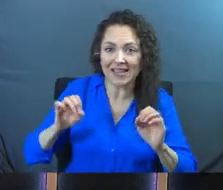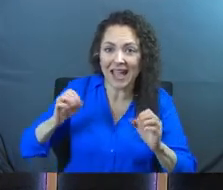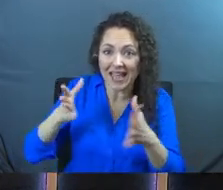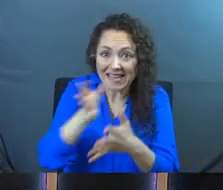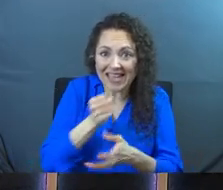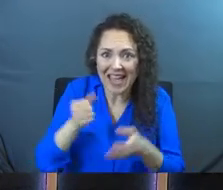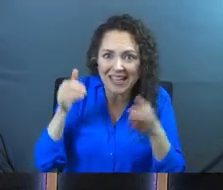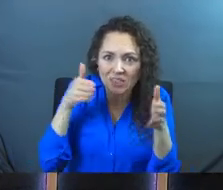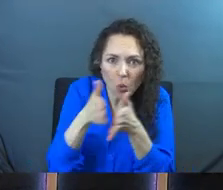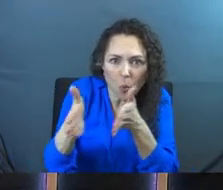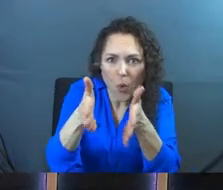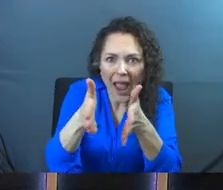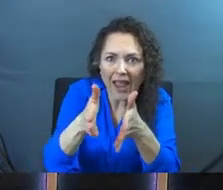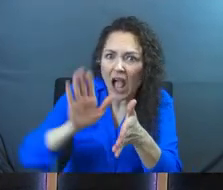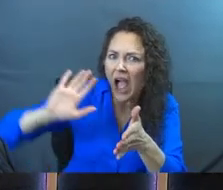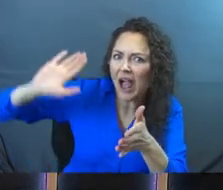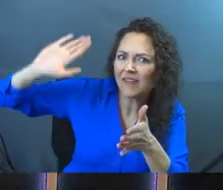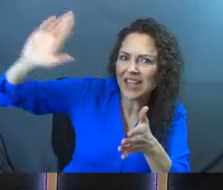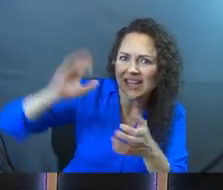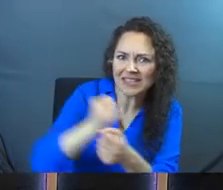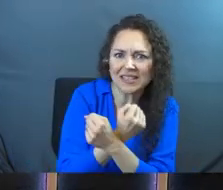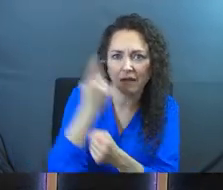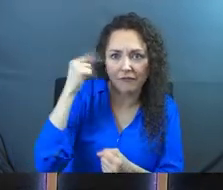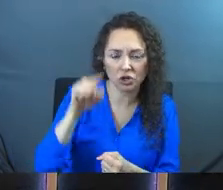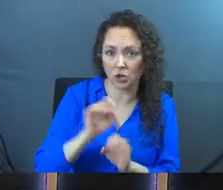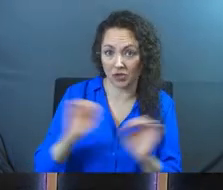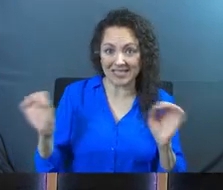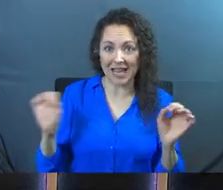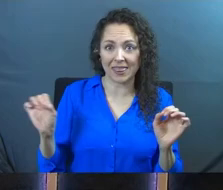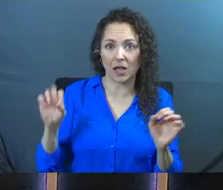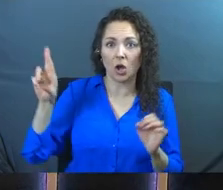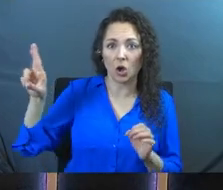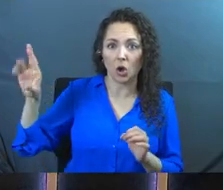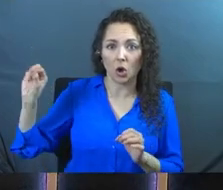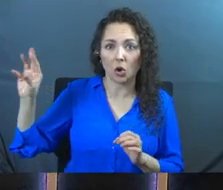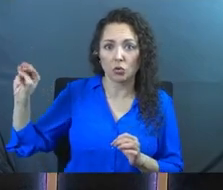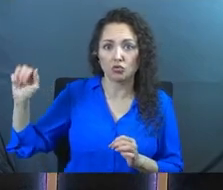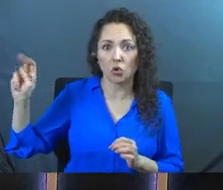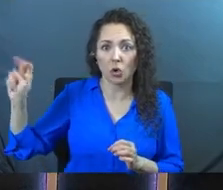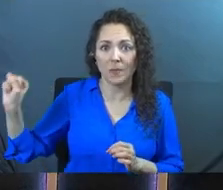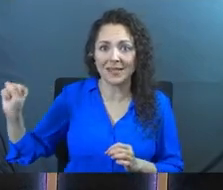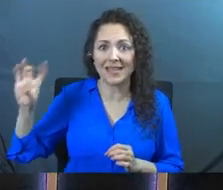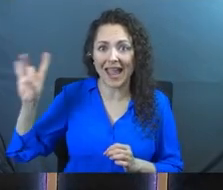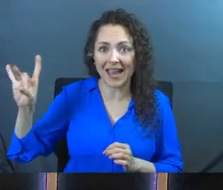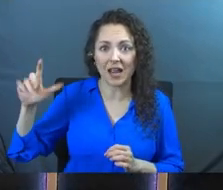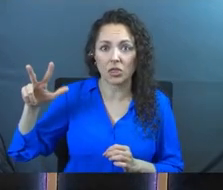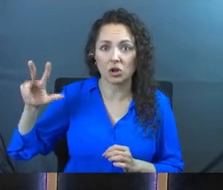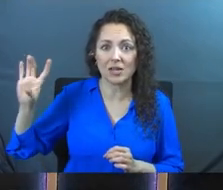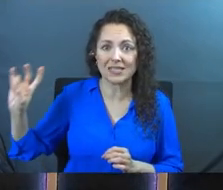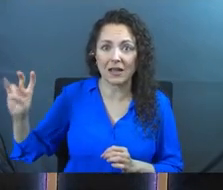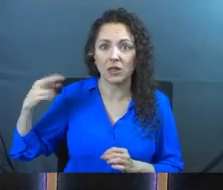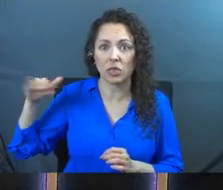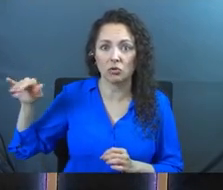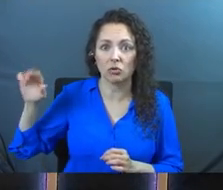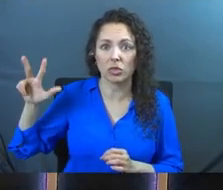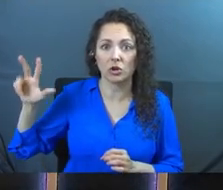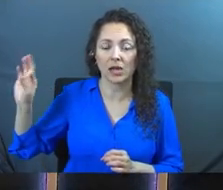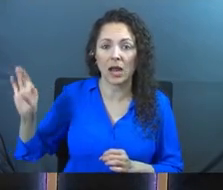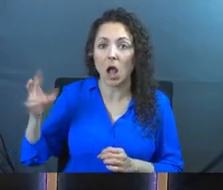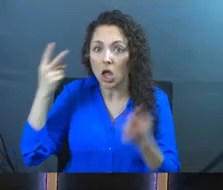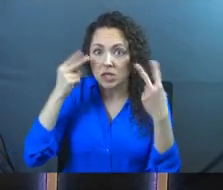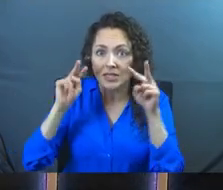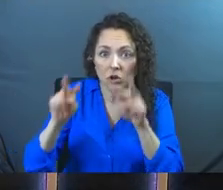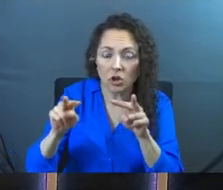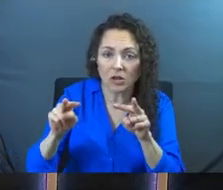the way of his love for you. Amen. There is nothing. Romans 8, 37 through 39. No, despite all these